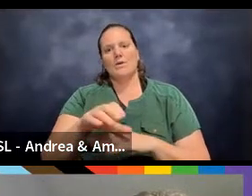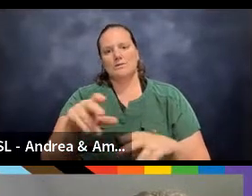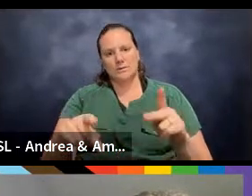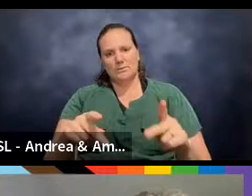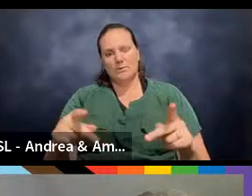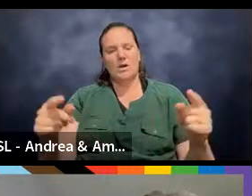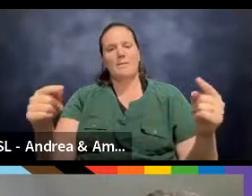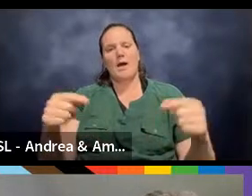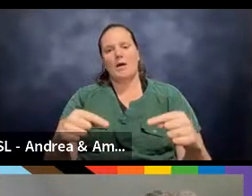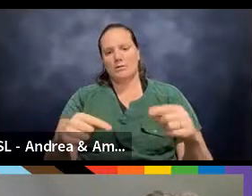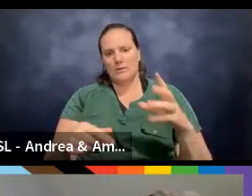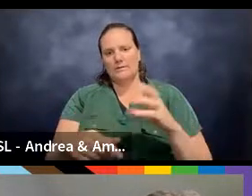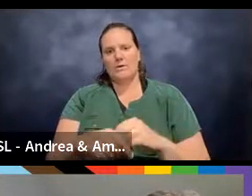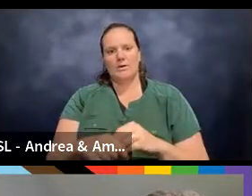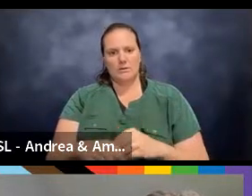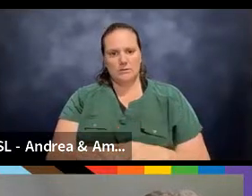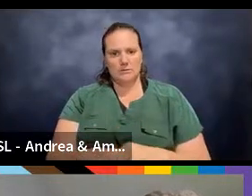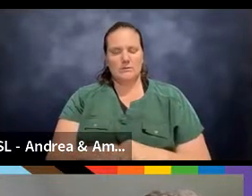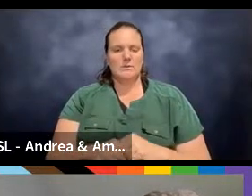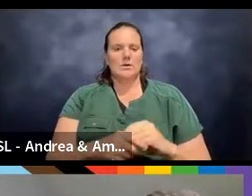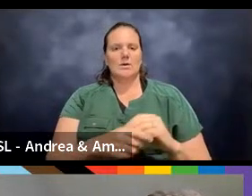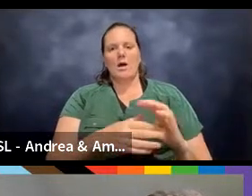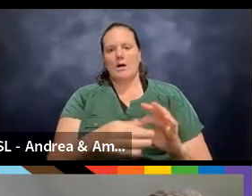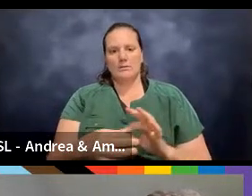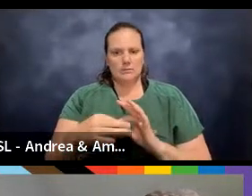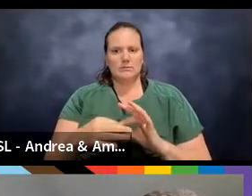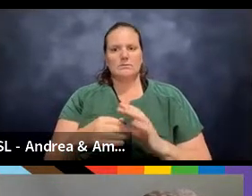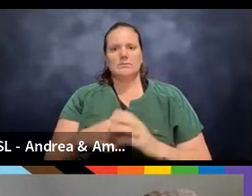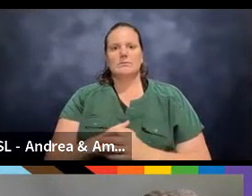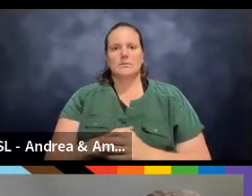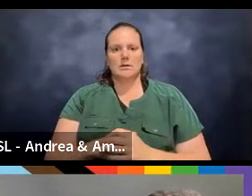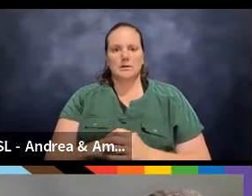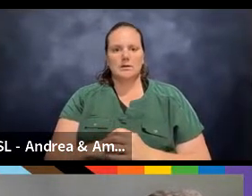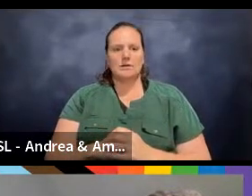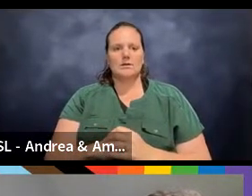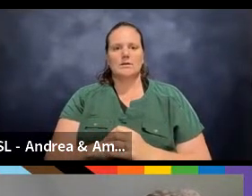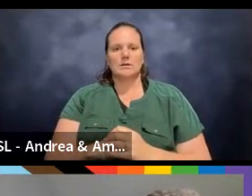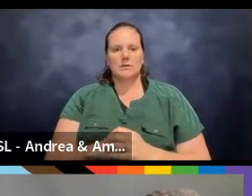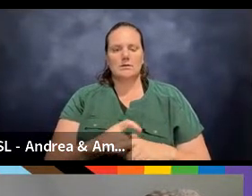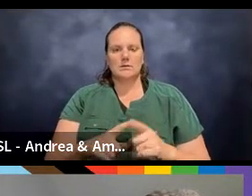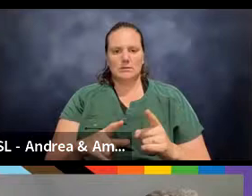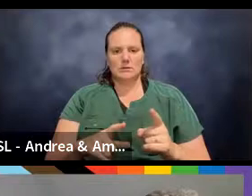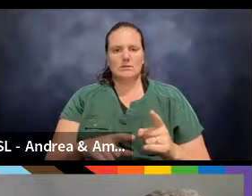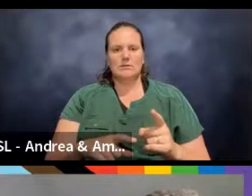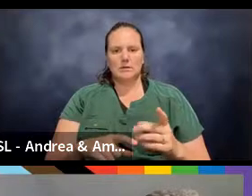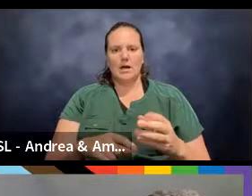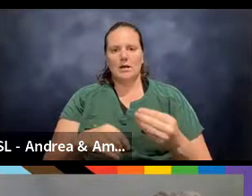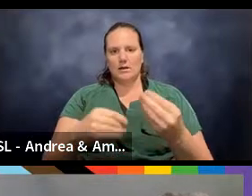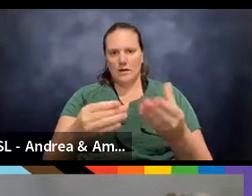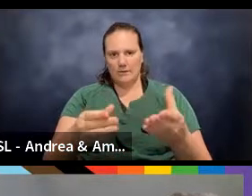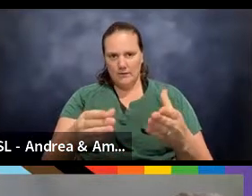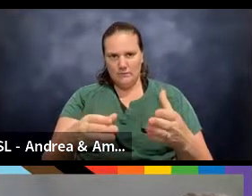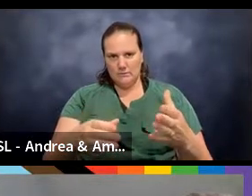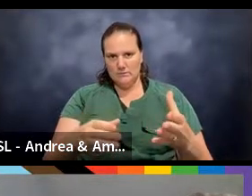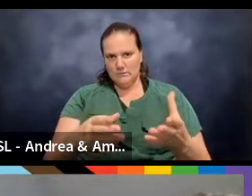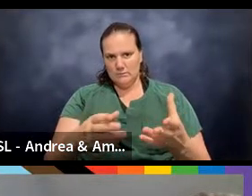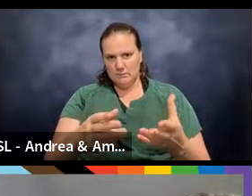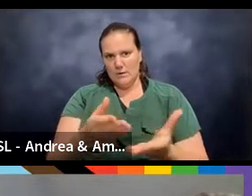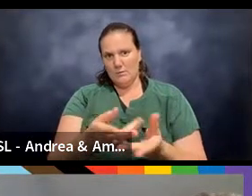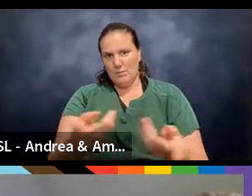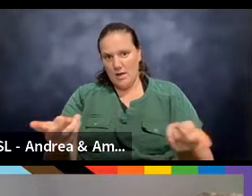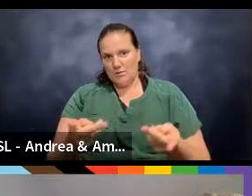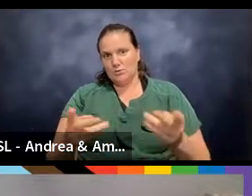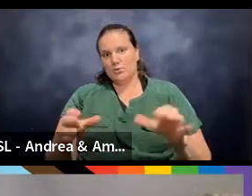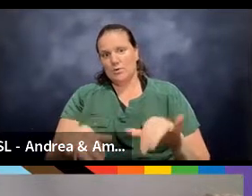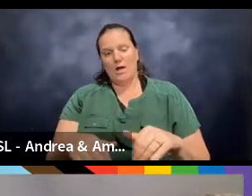out and participate and comment. What I can do is give them the venue to do it. And we've been